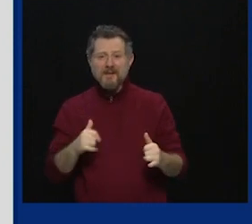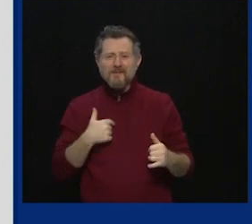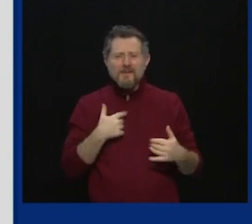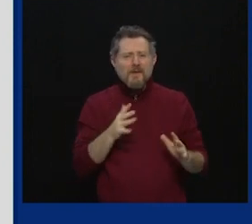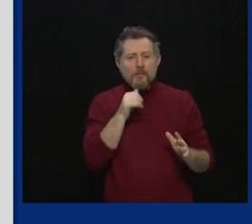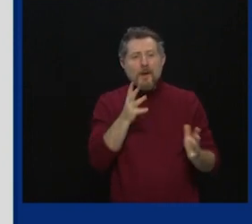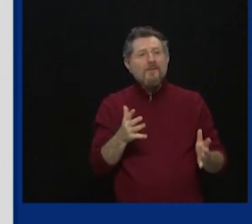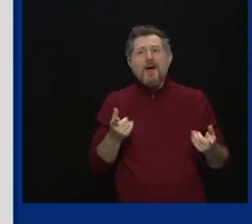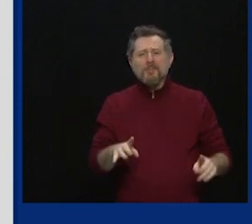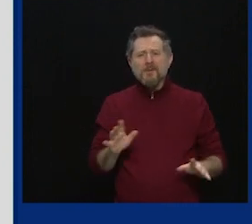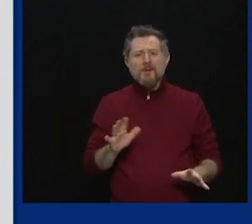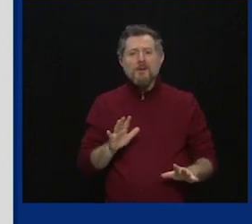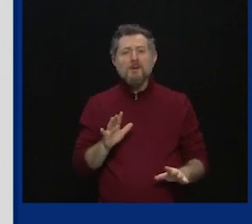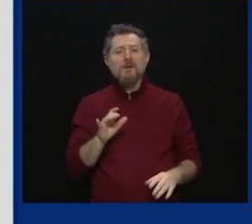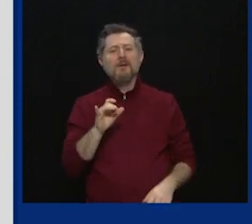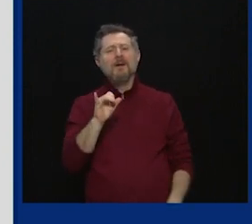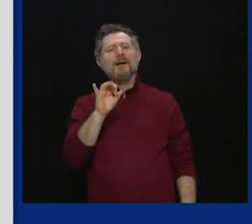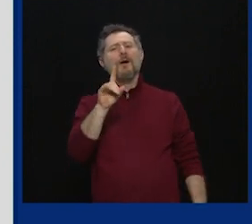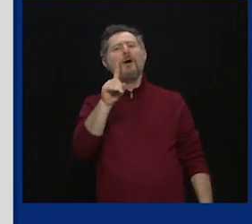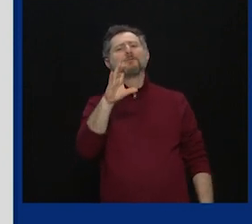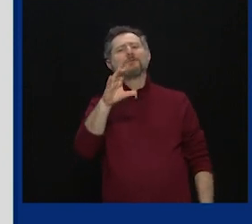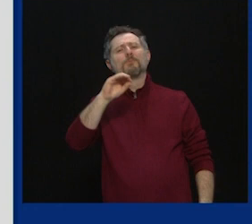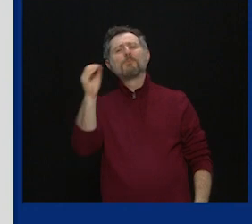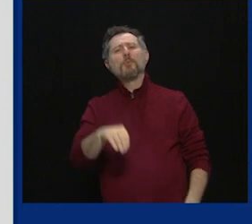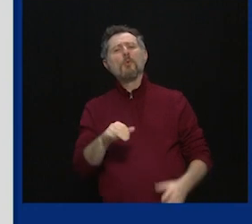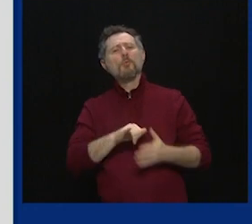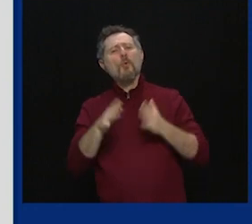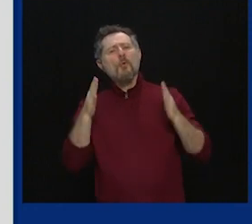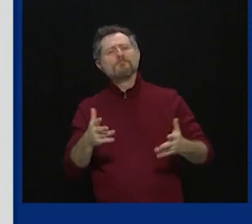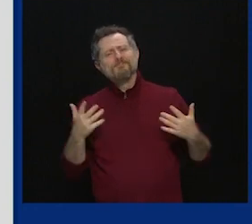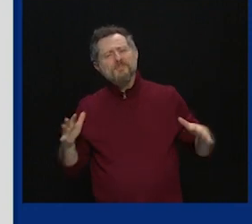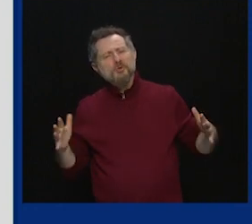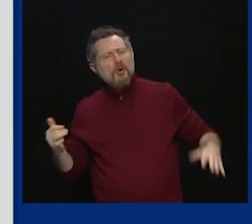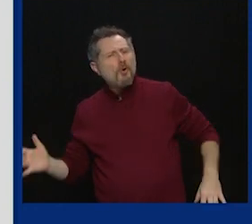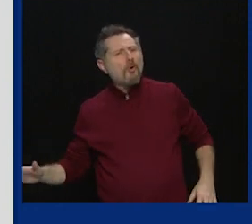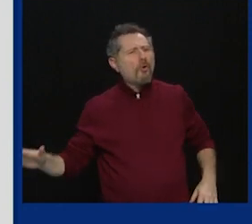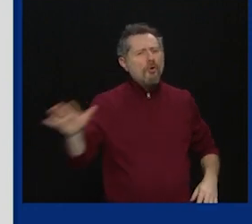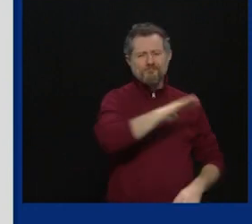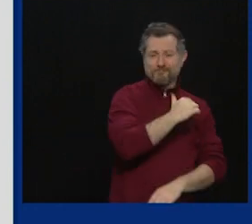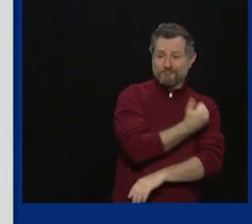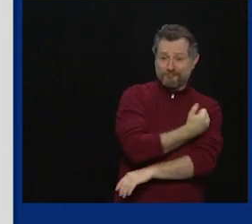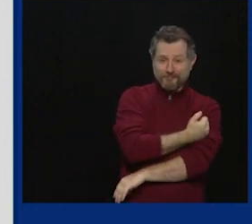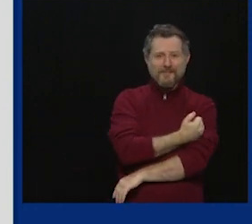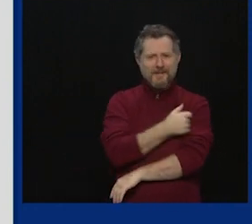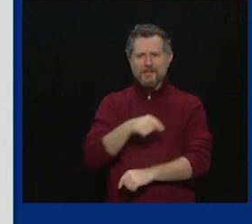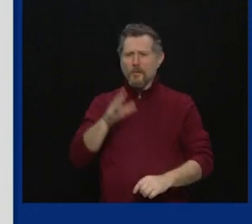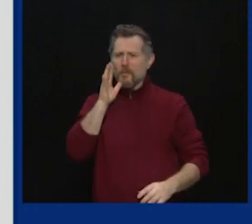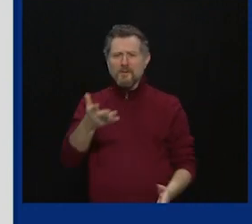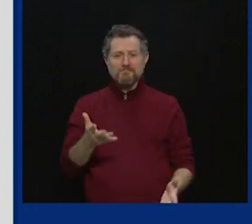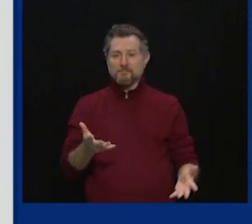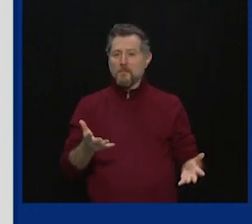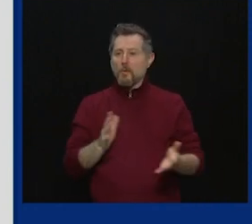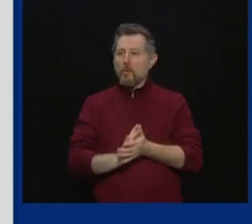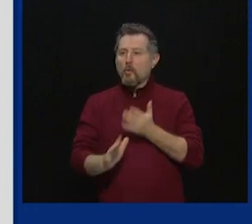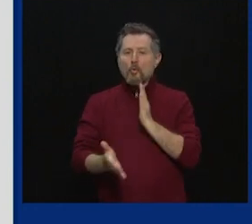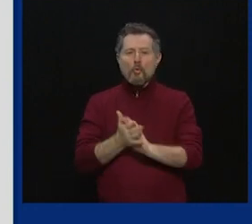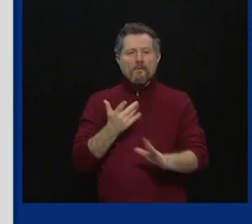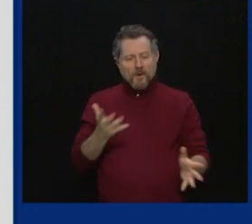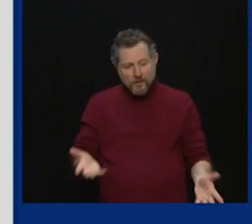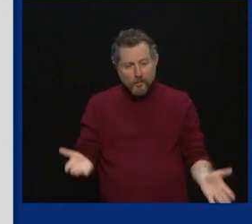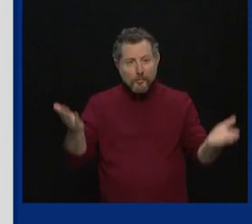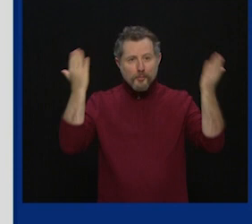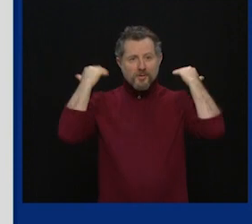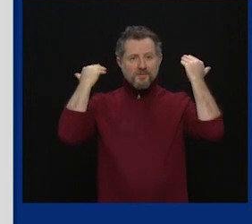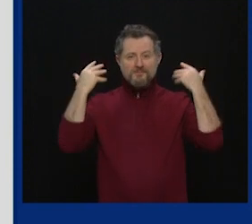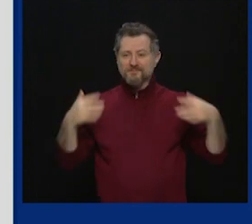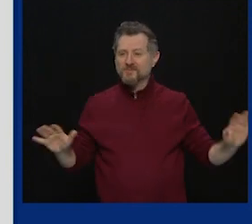Yorkers had done this, I'm not even sure I'd be having to give COVID updates because this would be in the rearview mirror. And you think about